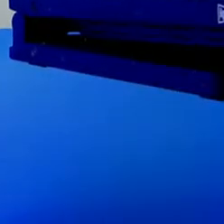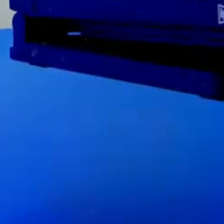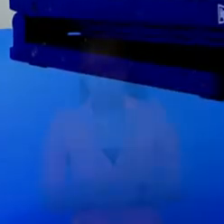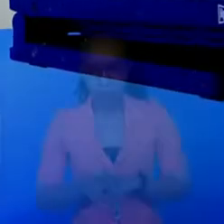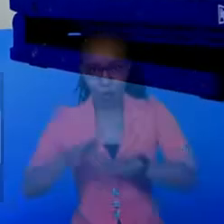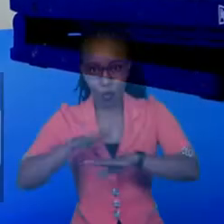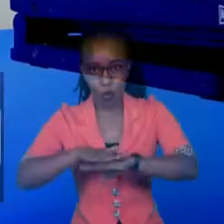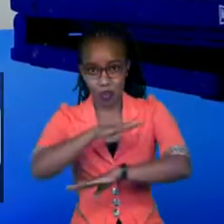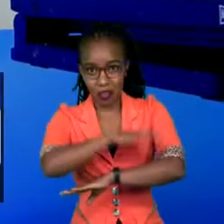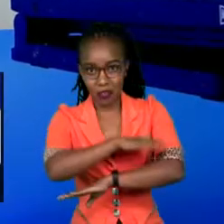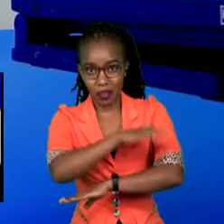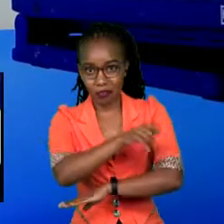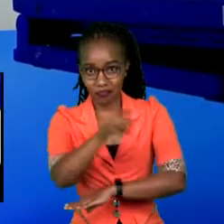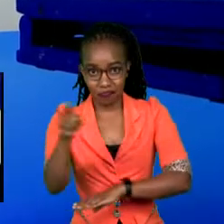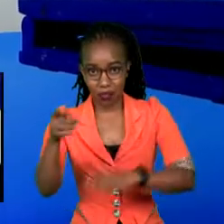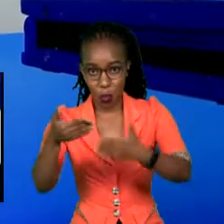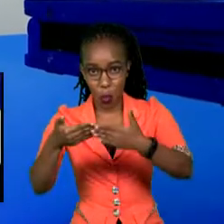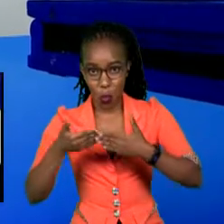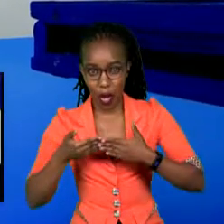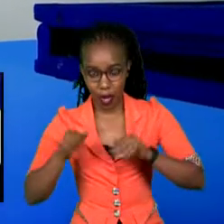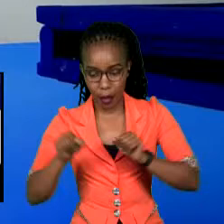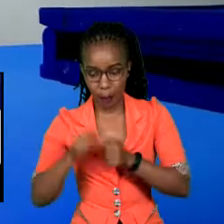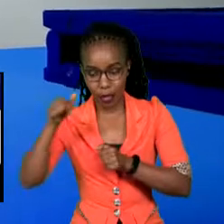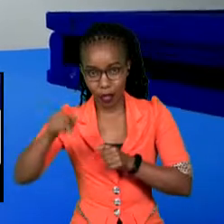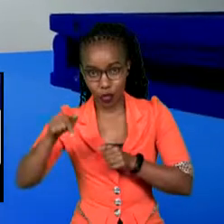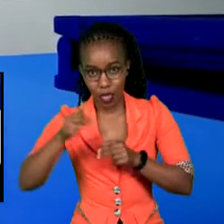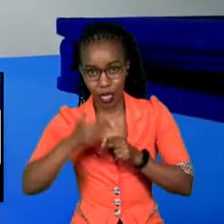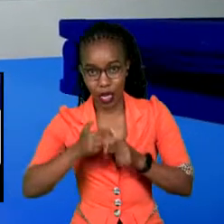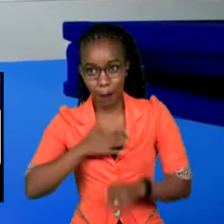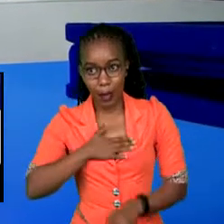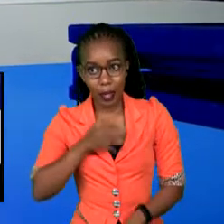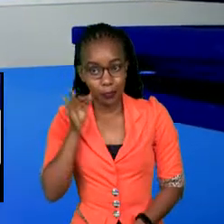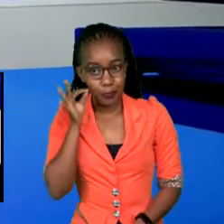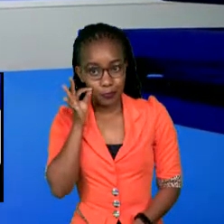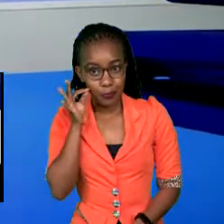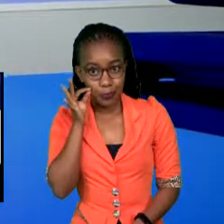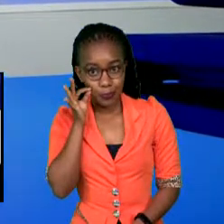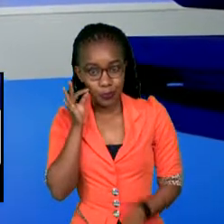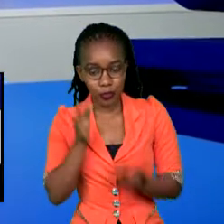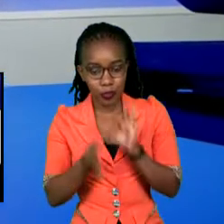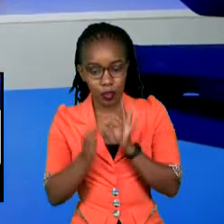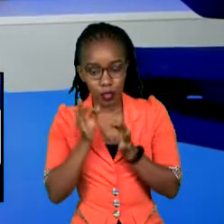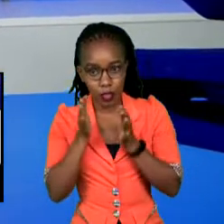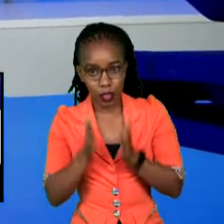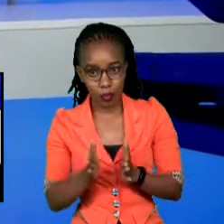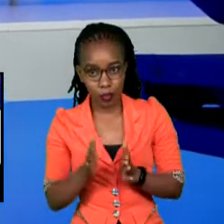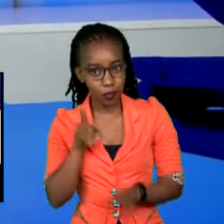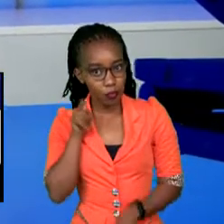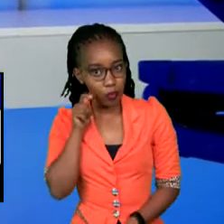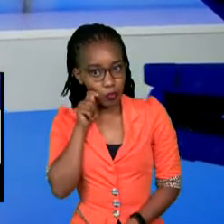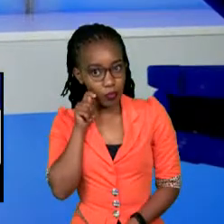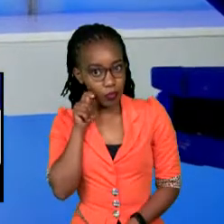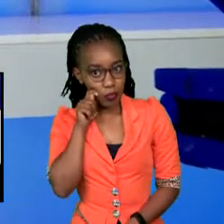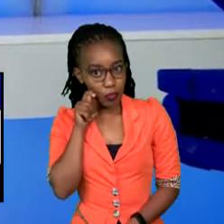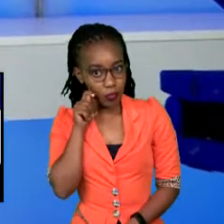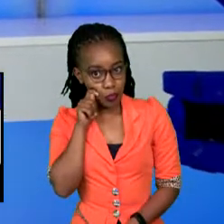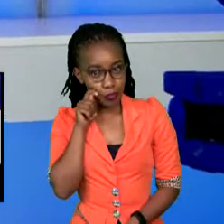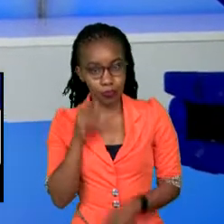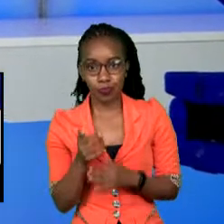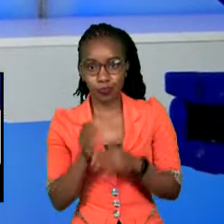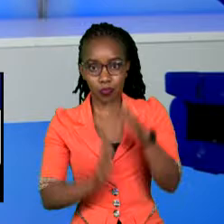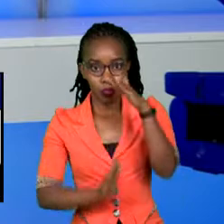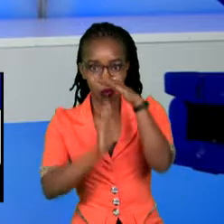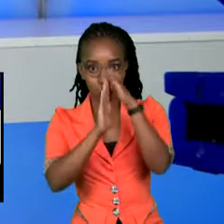A very good evening to you and welcome to Breaking Today. My name is Frederick Muitiriri. My sign language interpreter tonight is Teresia Washira, and